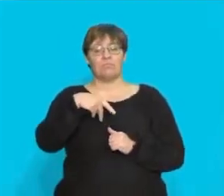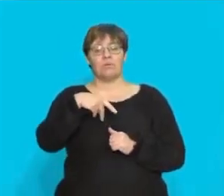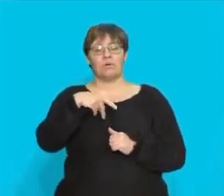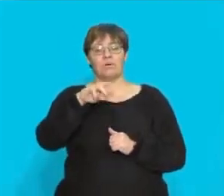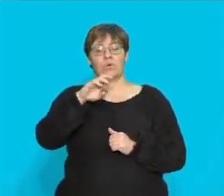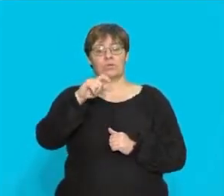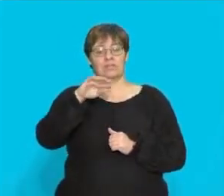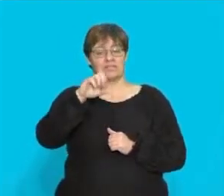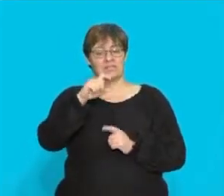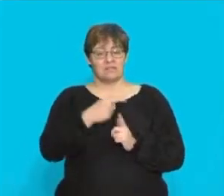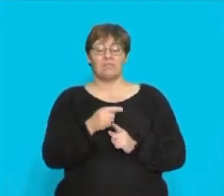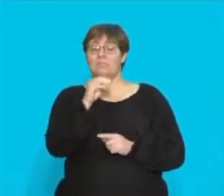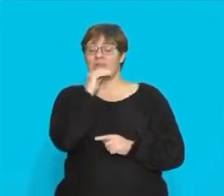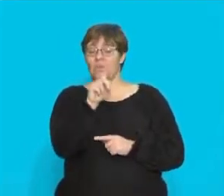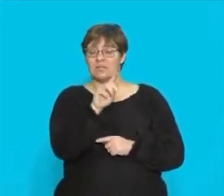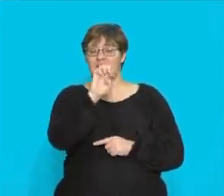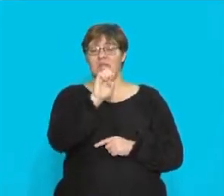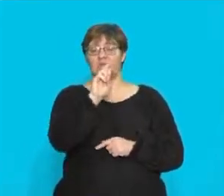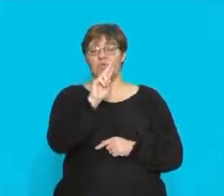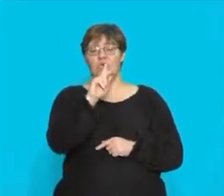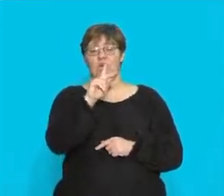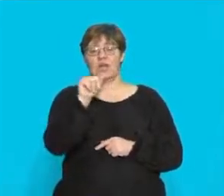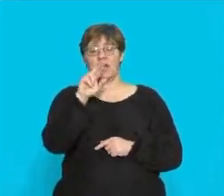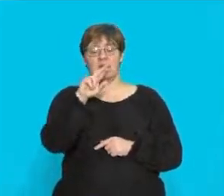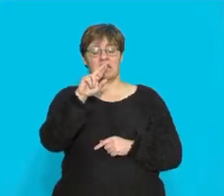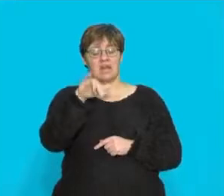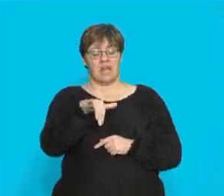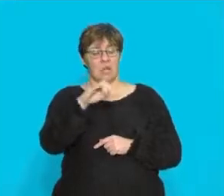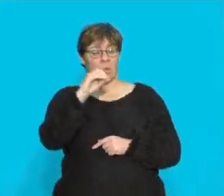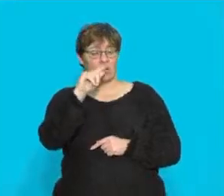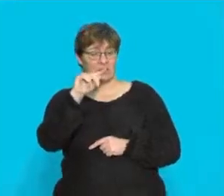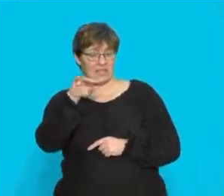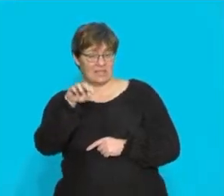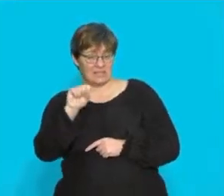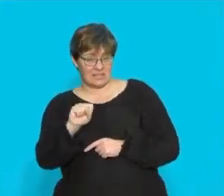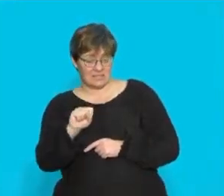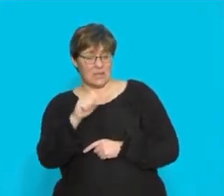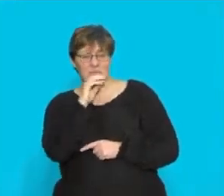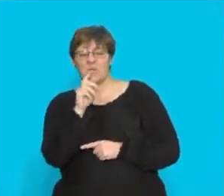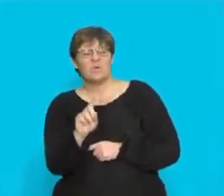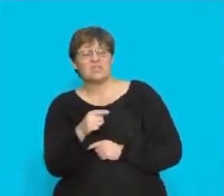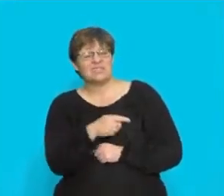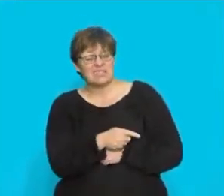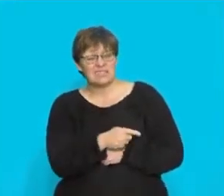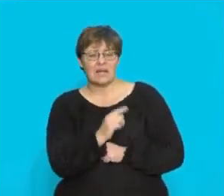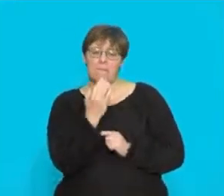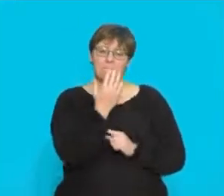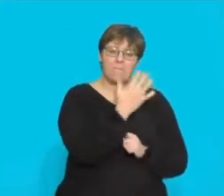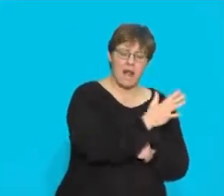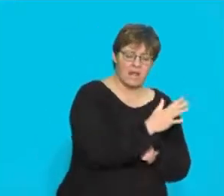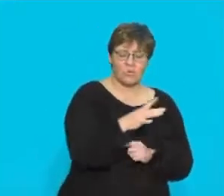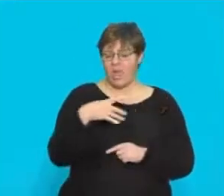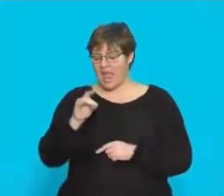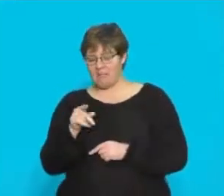protists are eukaryotes. Guys, and when we look at a eukaryote, what are we looking at? We're looking at a plant or